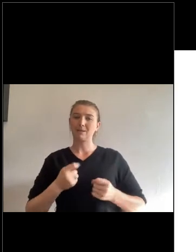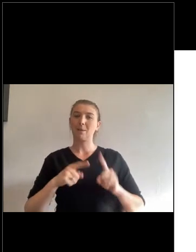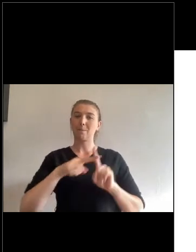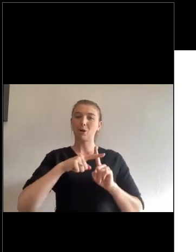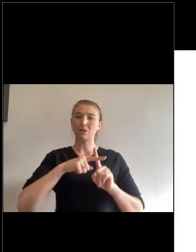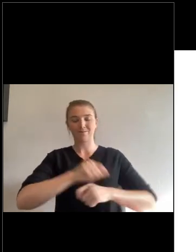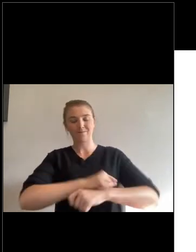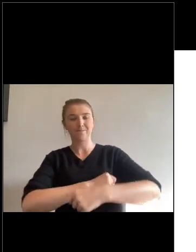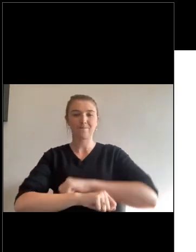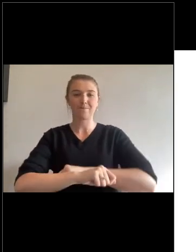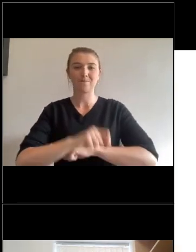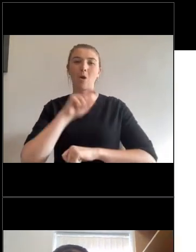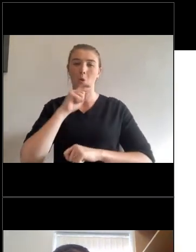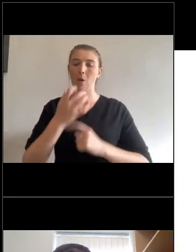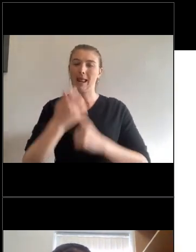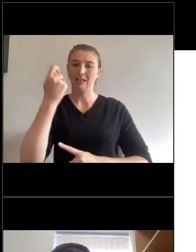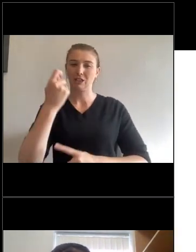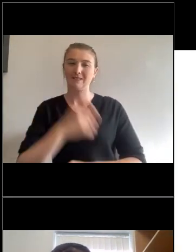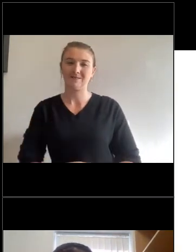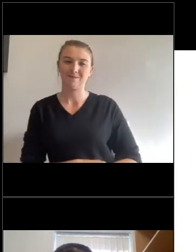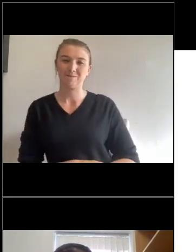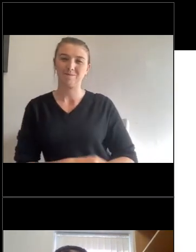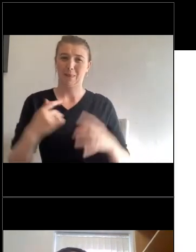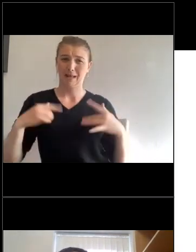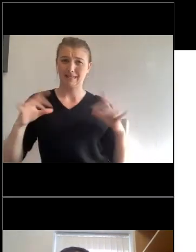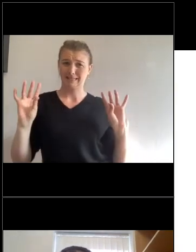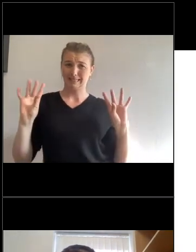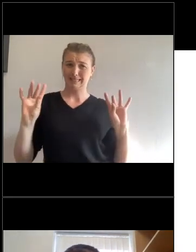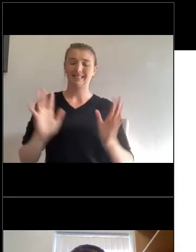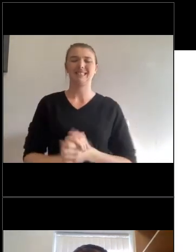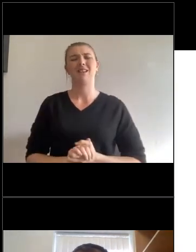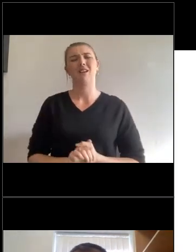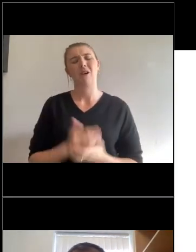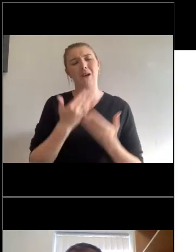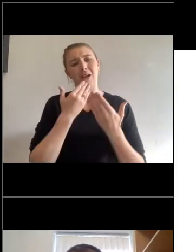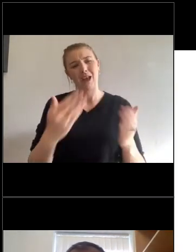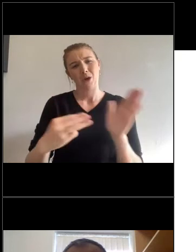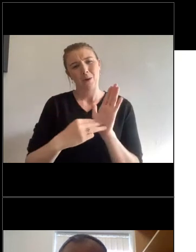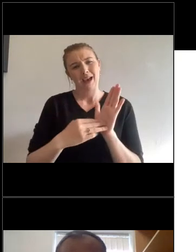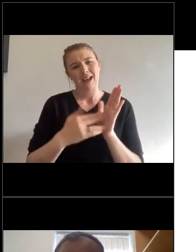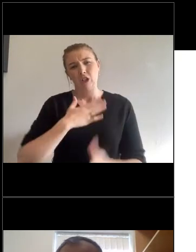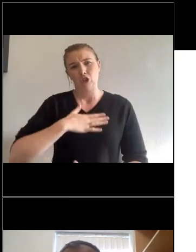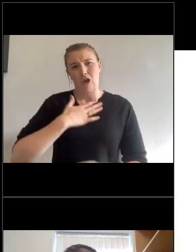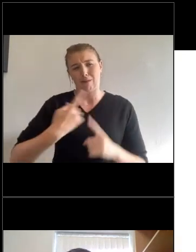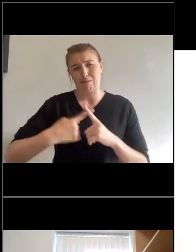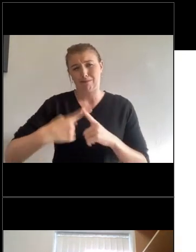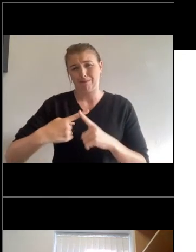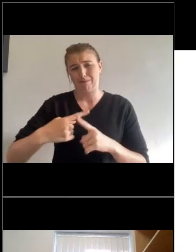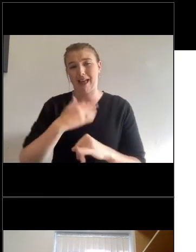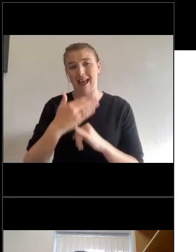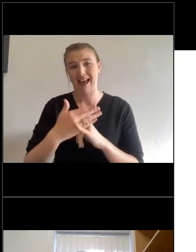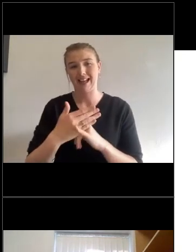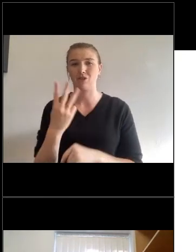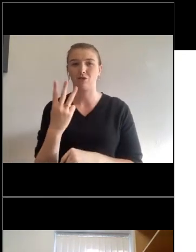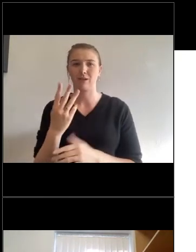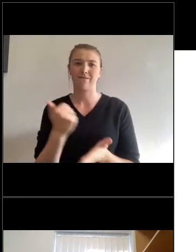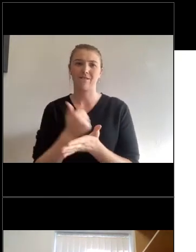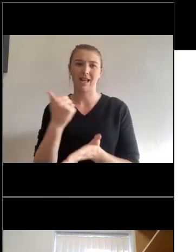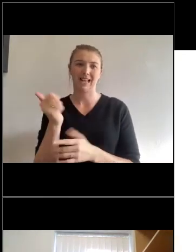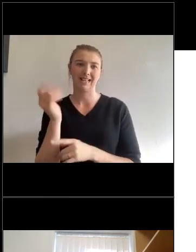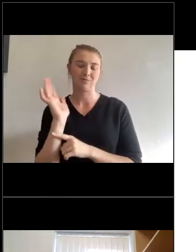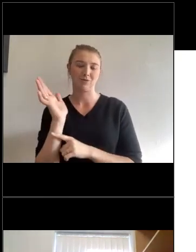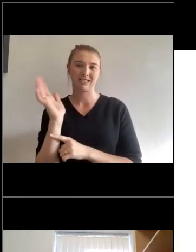Ben. Thank you so much, Mahesh. I'm sorry to rush you at the end there. We've had 3 fantastic presentations. I think all